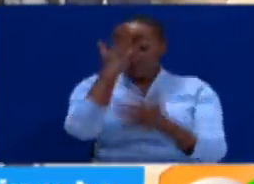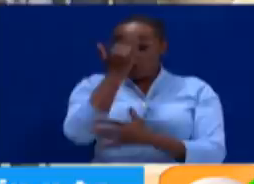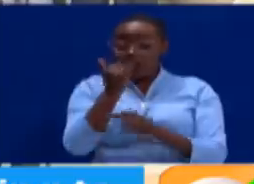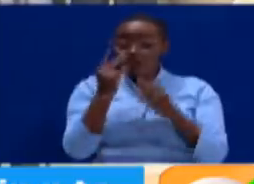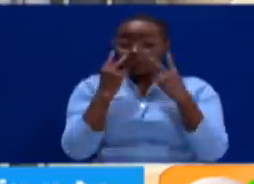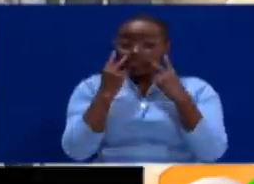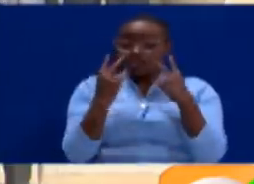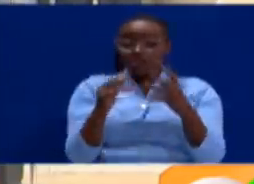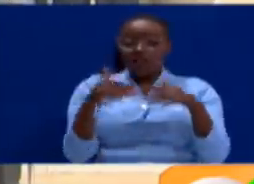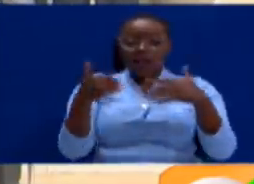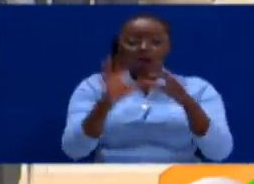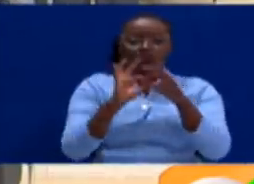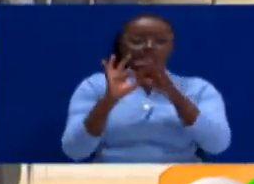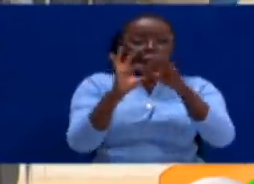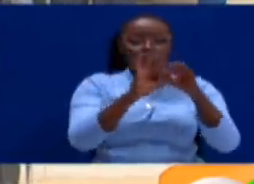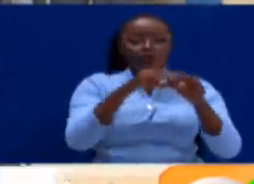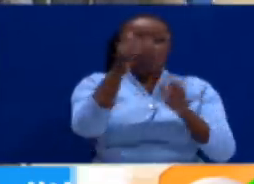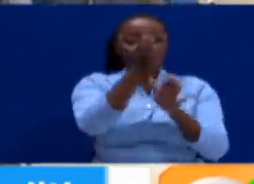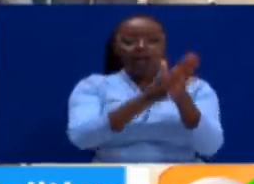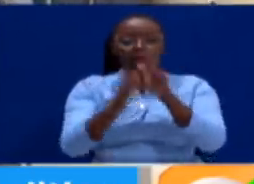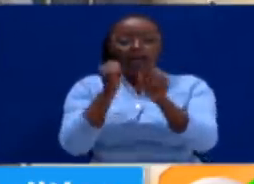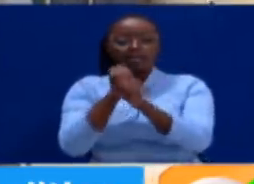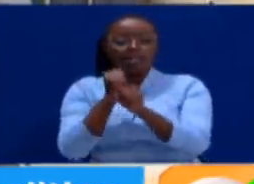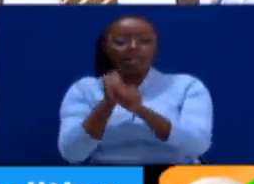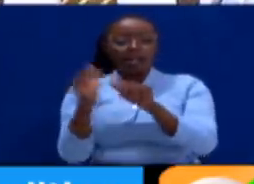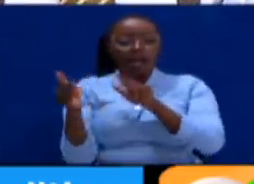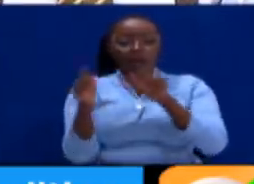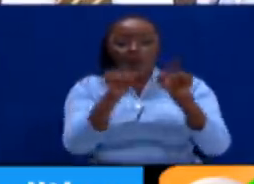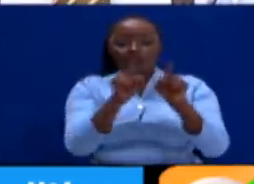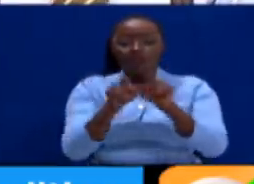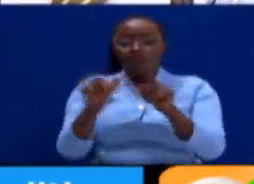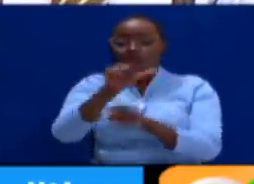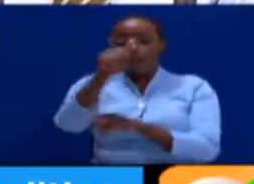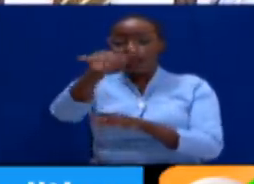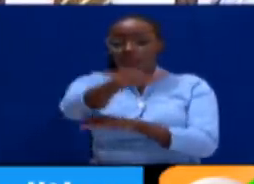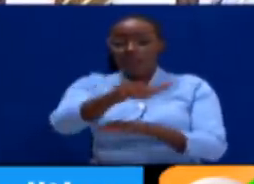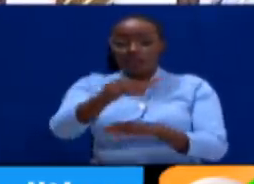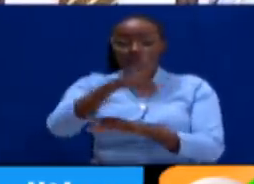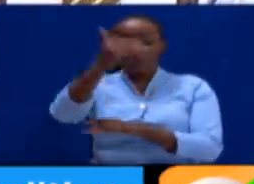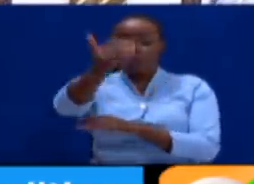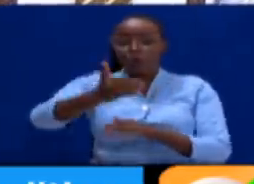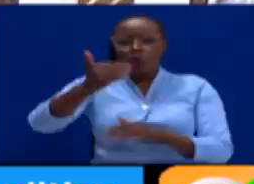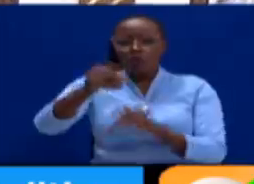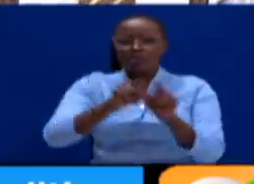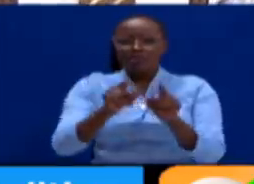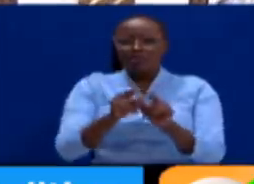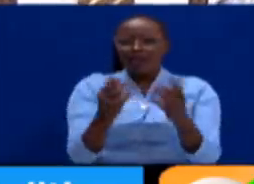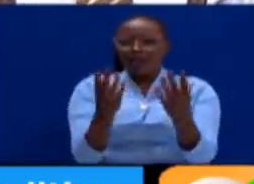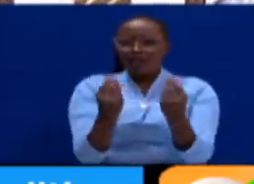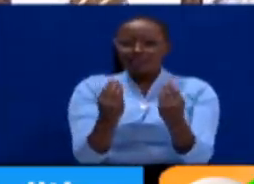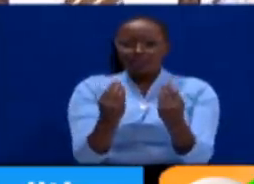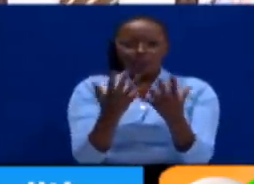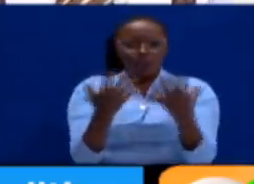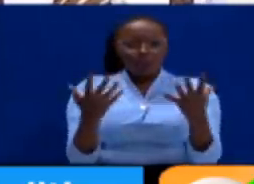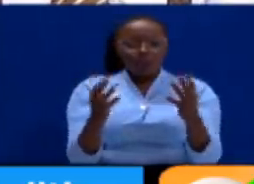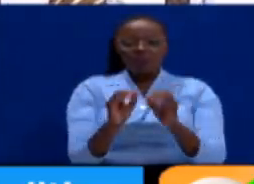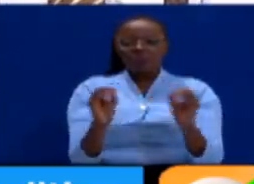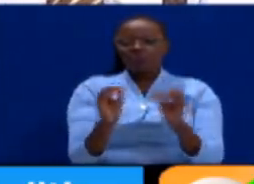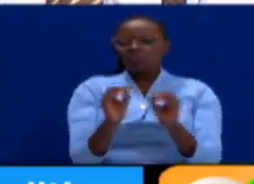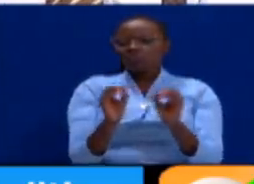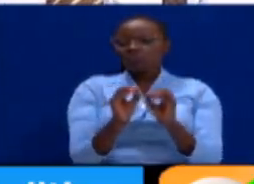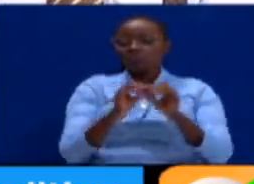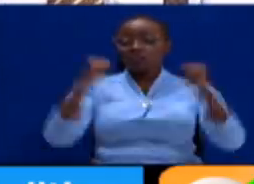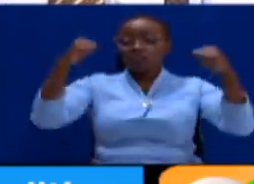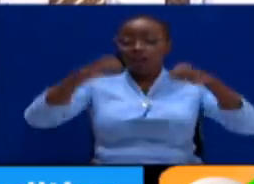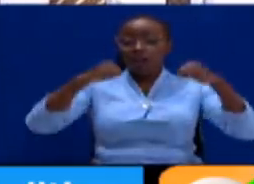how coalition arrangements are done even elsewhere, I mean, it is usually not a very simple thing, because you are getting into